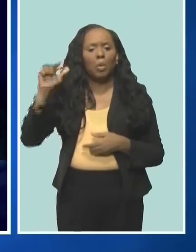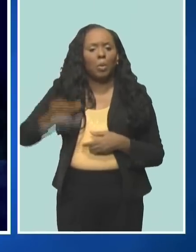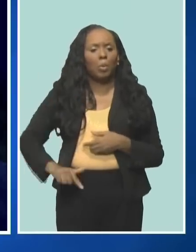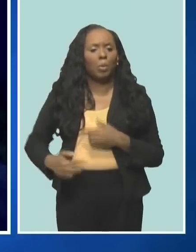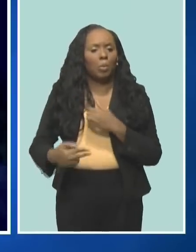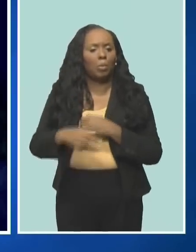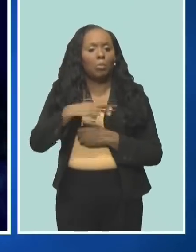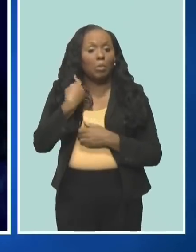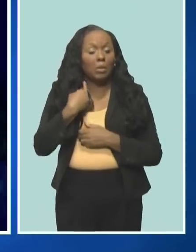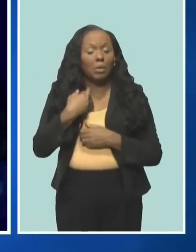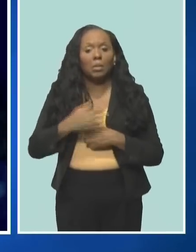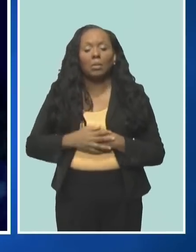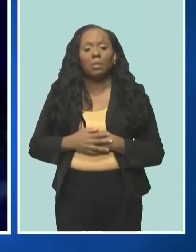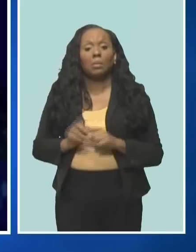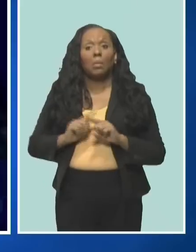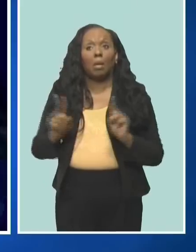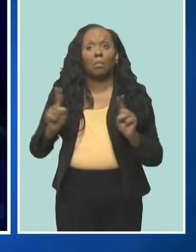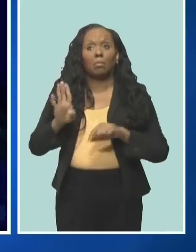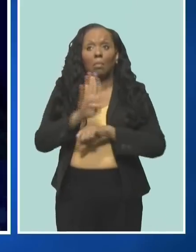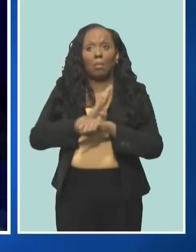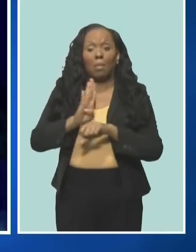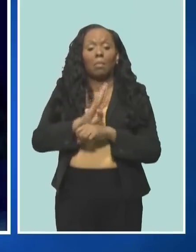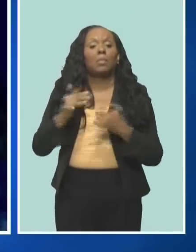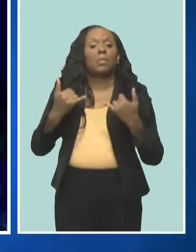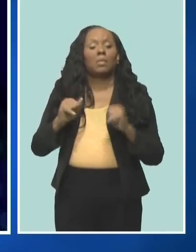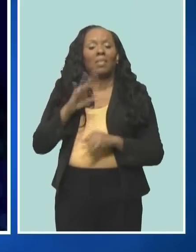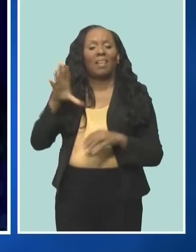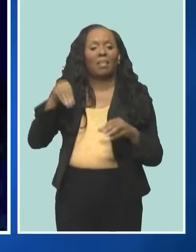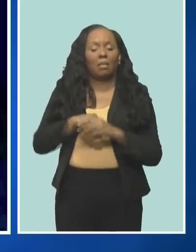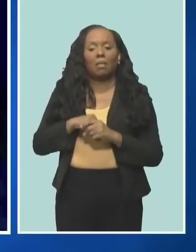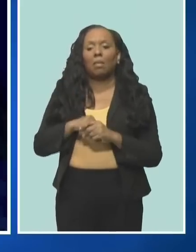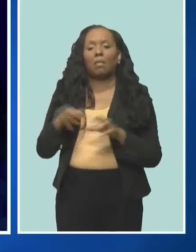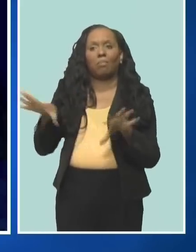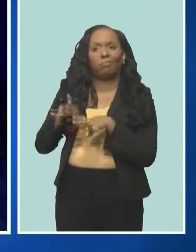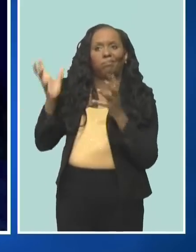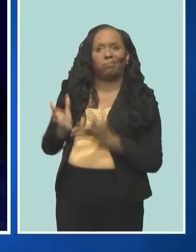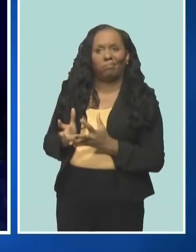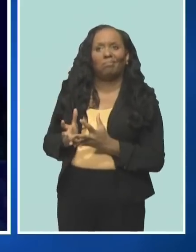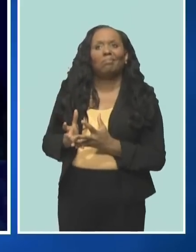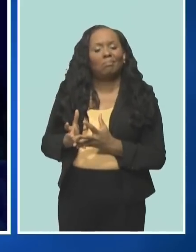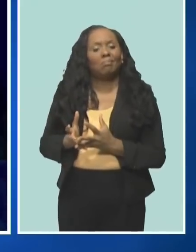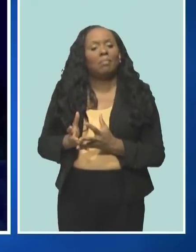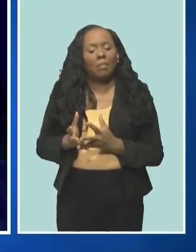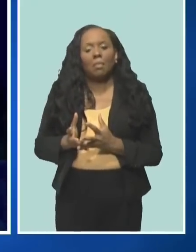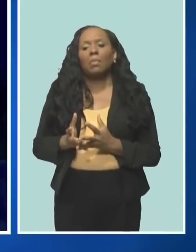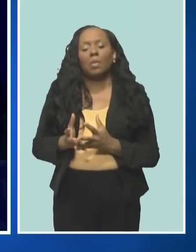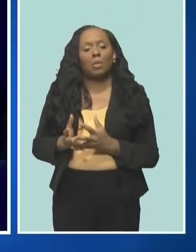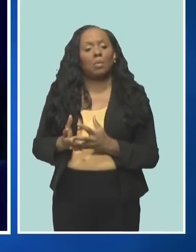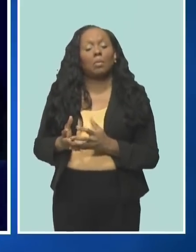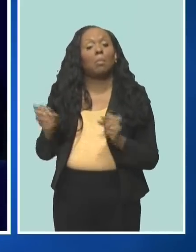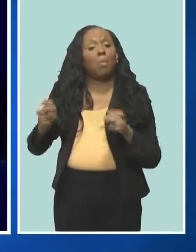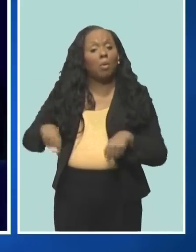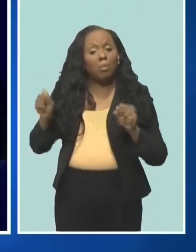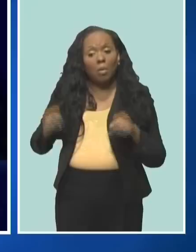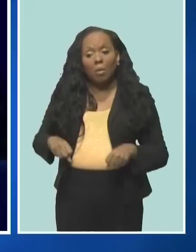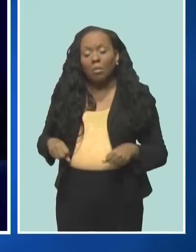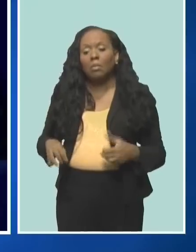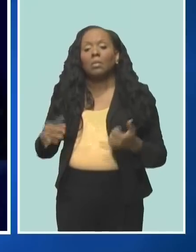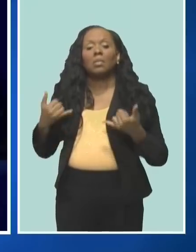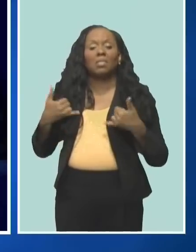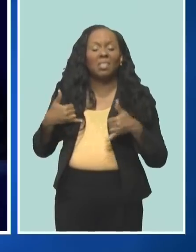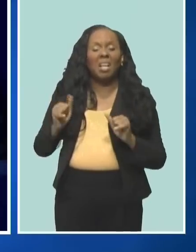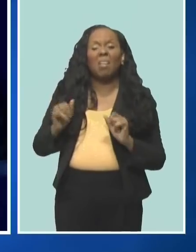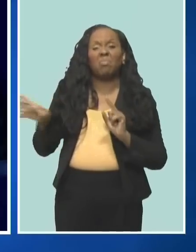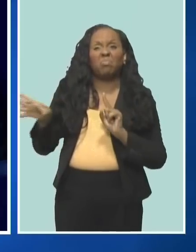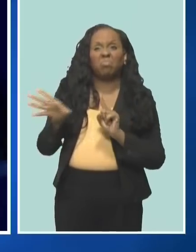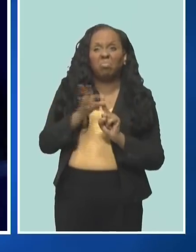However, Barbados is part of a global community of nations and is therefore exposed to the possibility of mpox